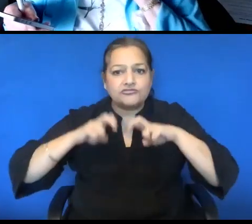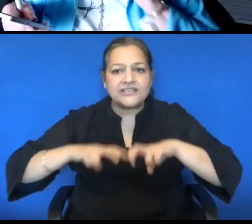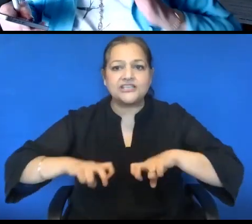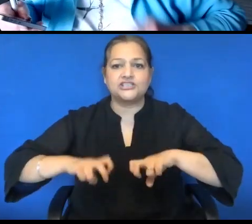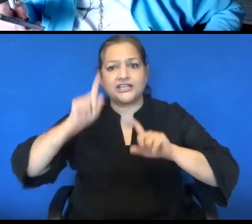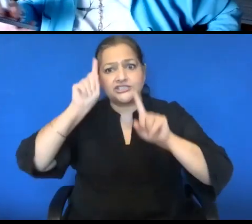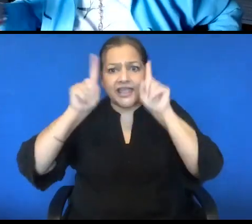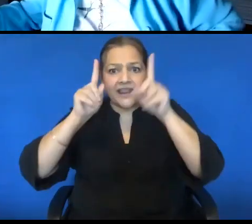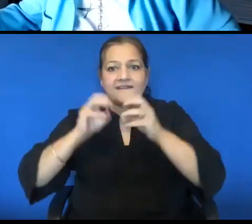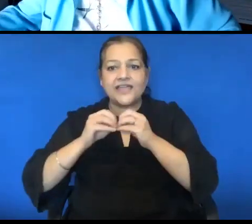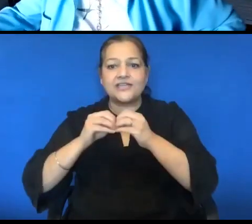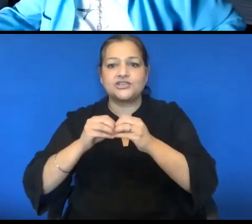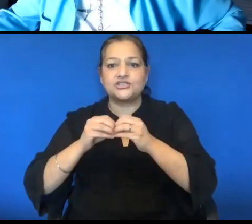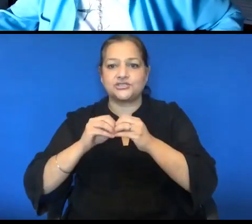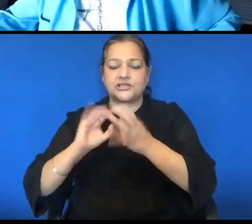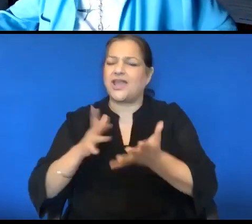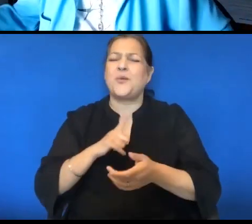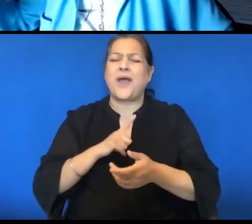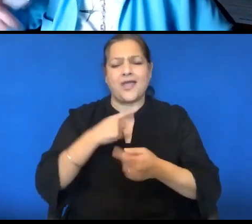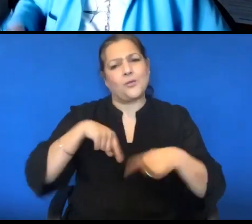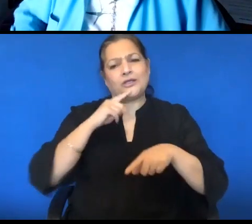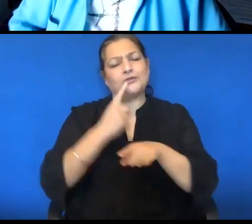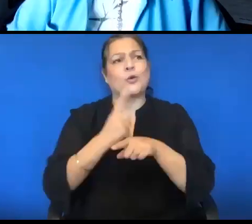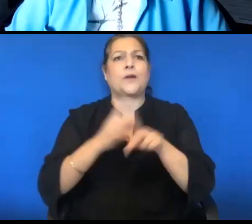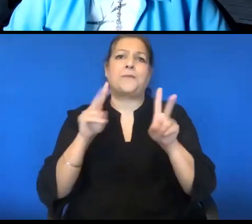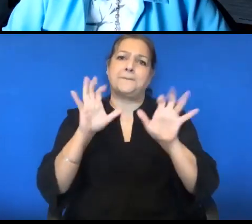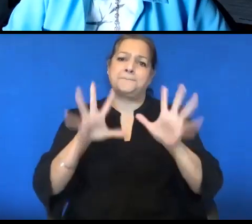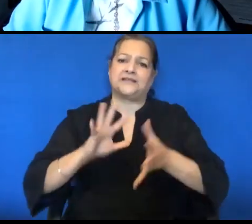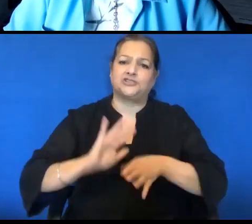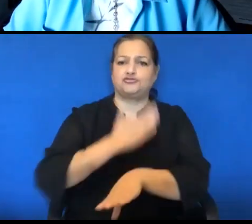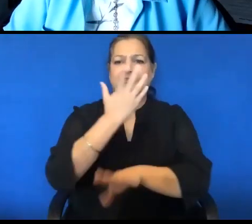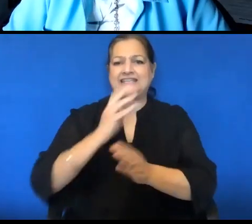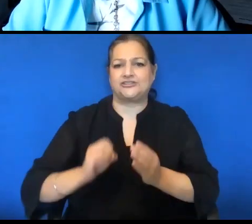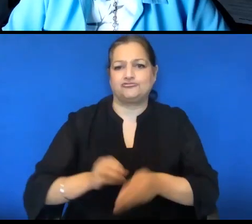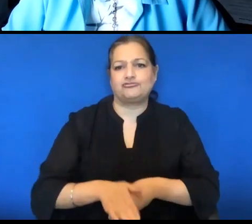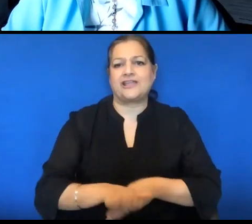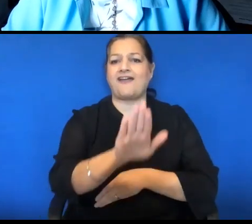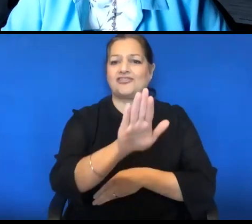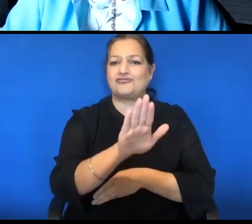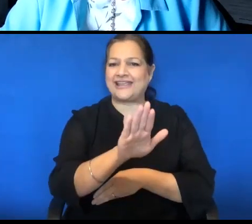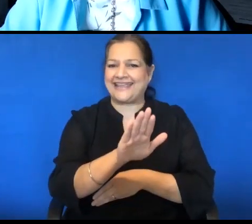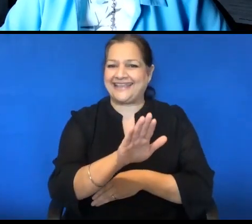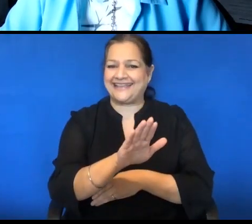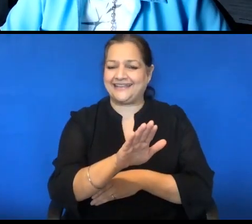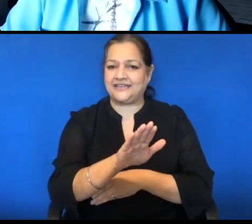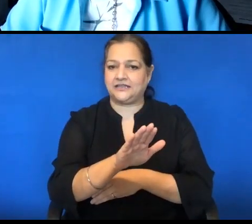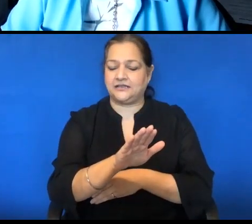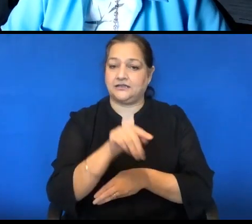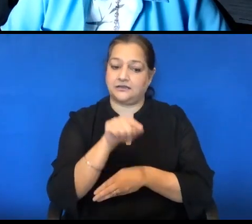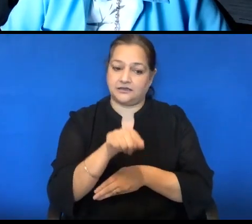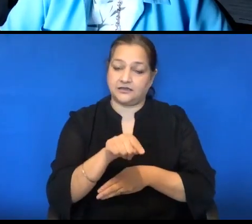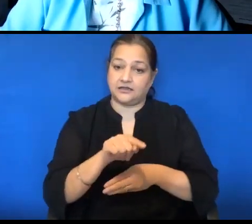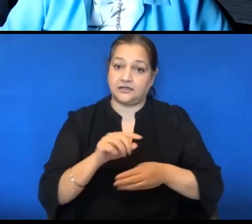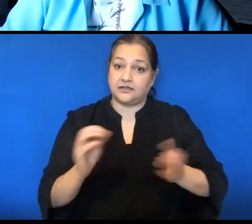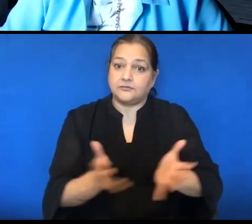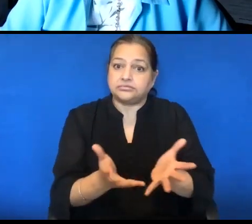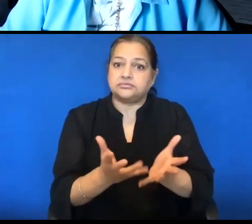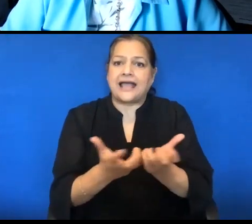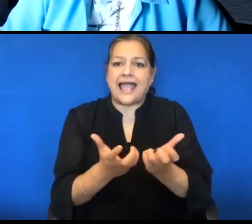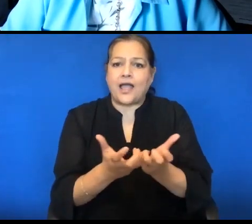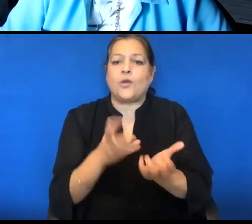all talk about a green recovery. And one of the best ways that we can help to supercharge that green recovery is to invest